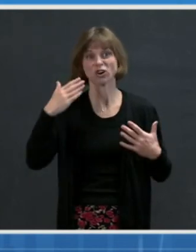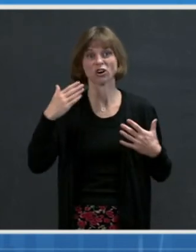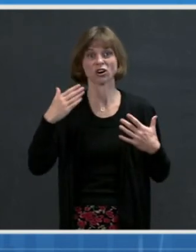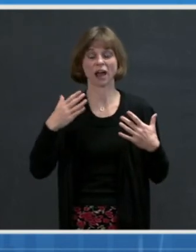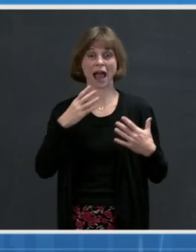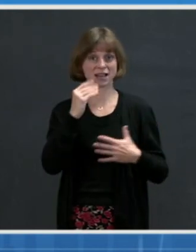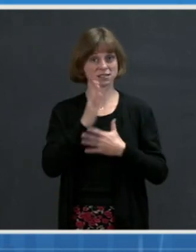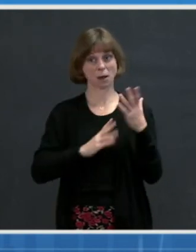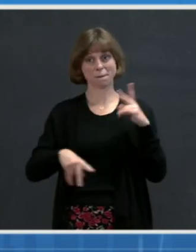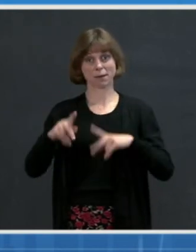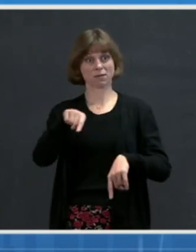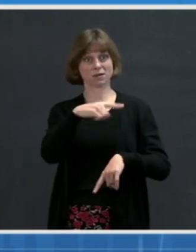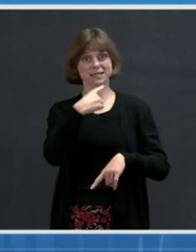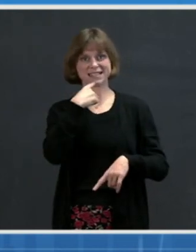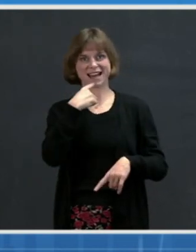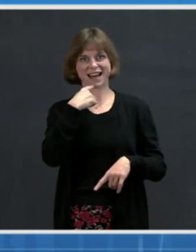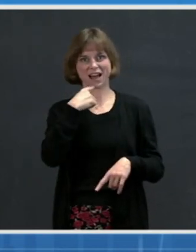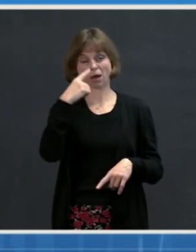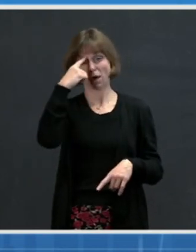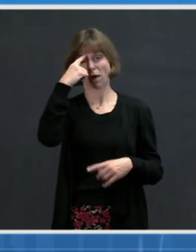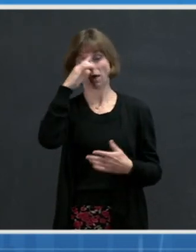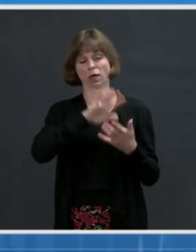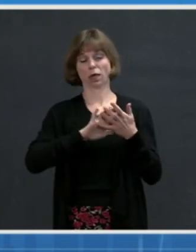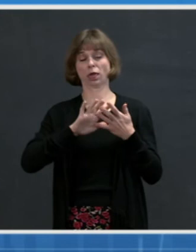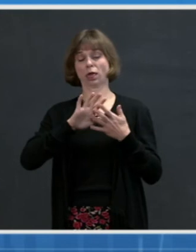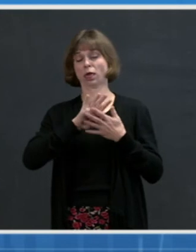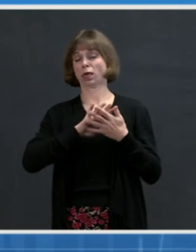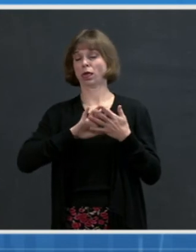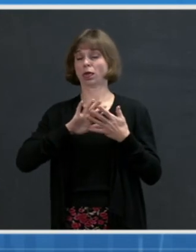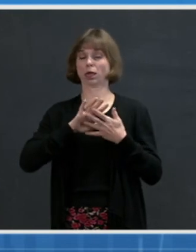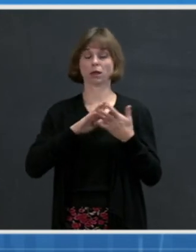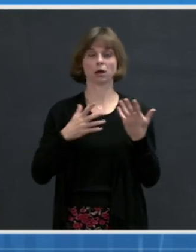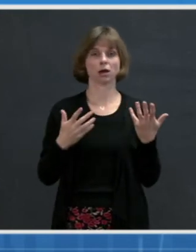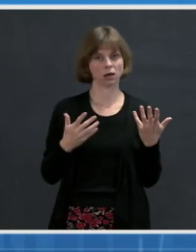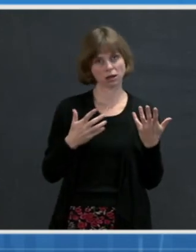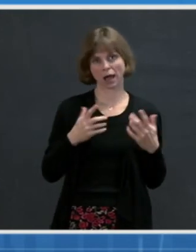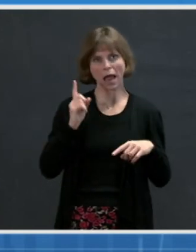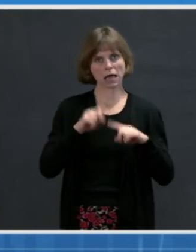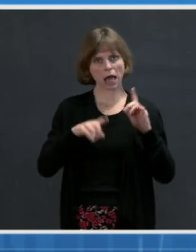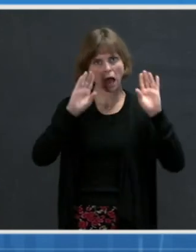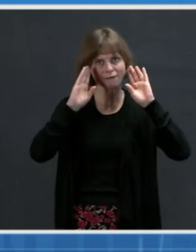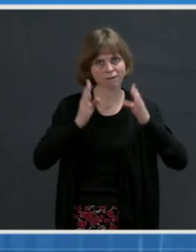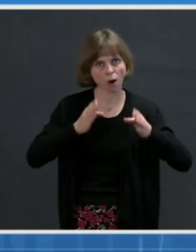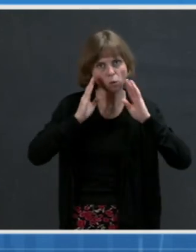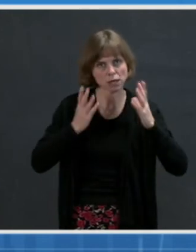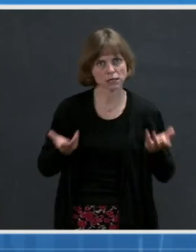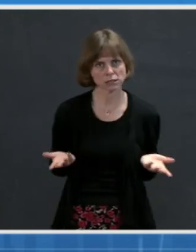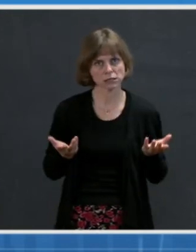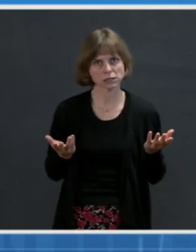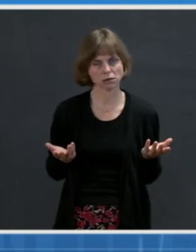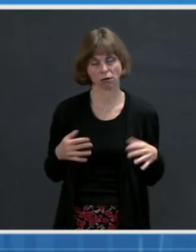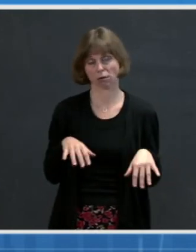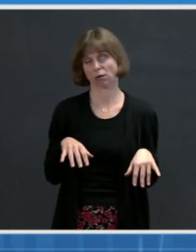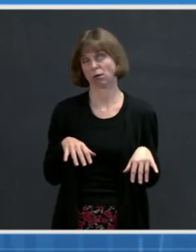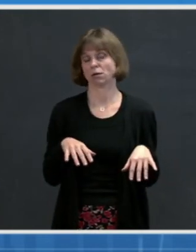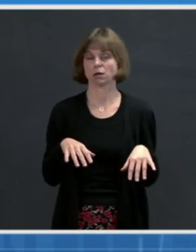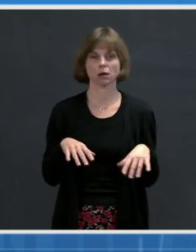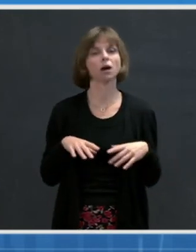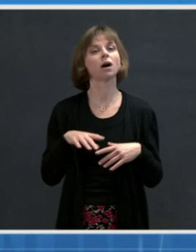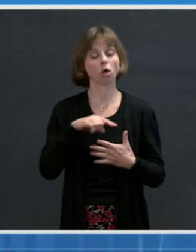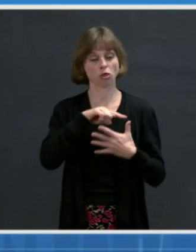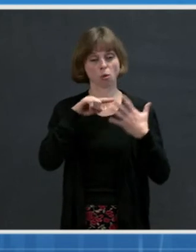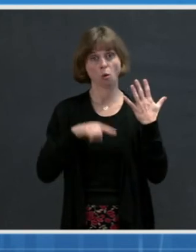referring to as brain fog or an inability or a difficulty in concentrating or focusing. Remember, these